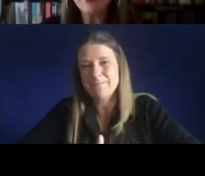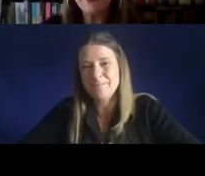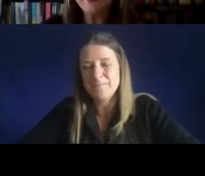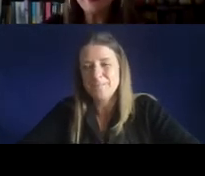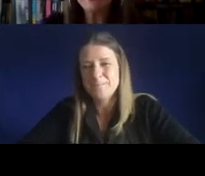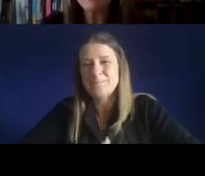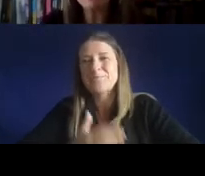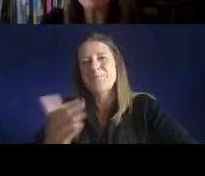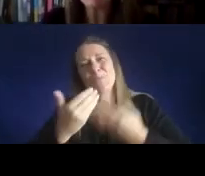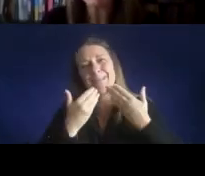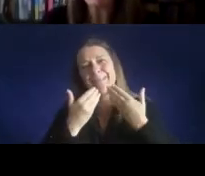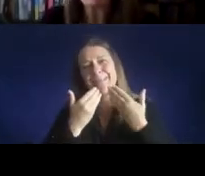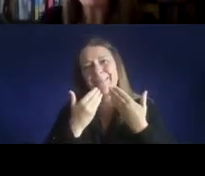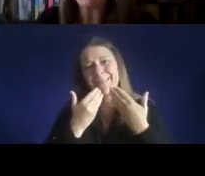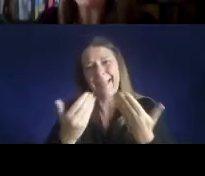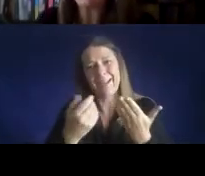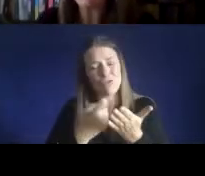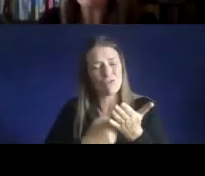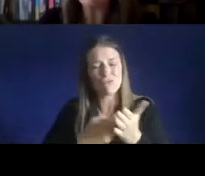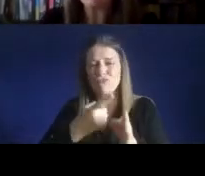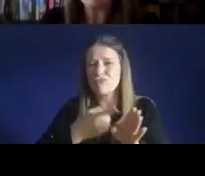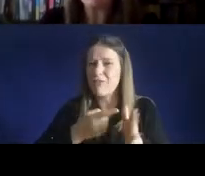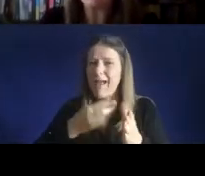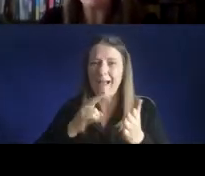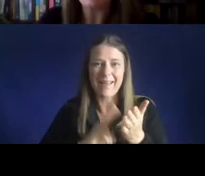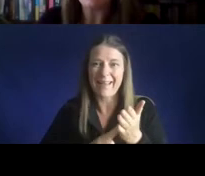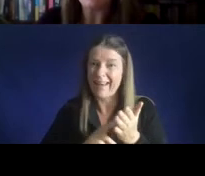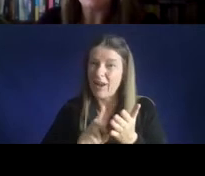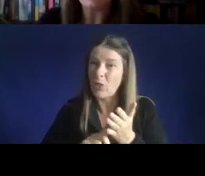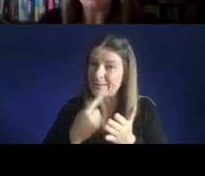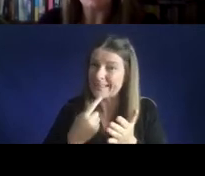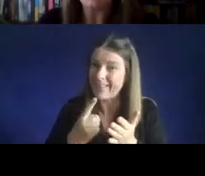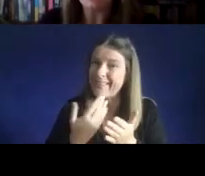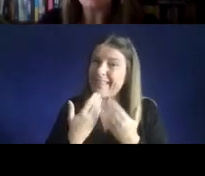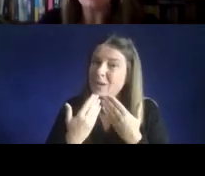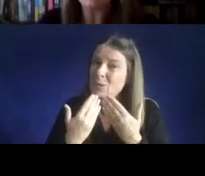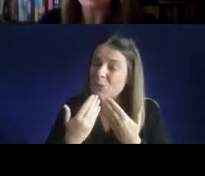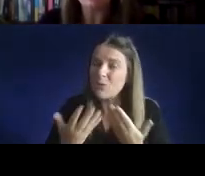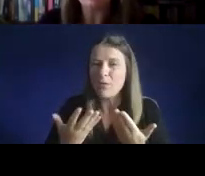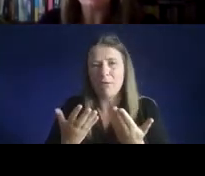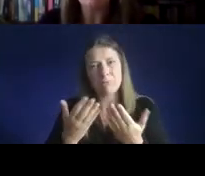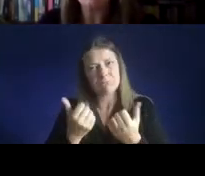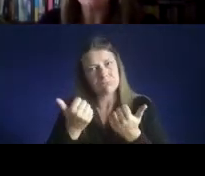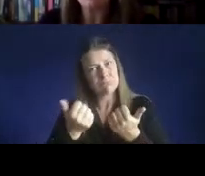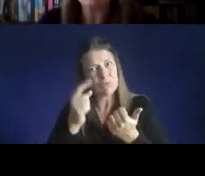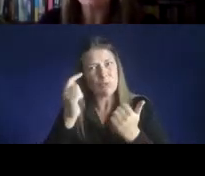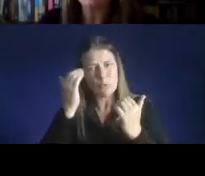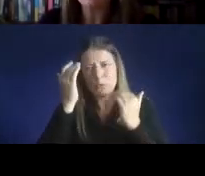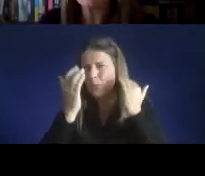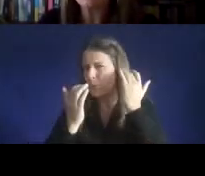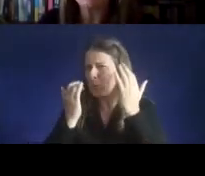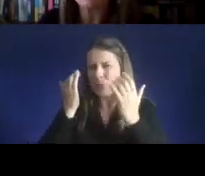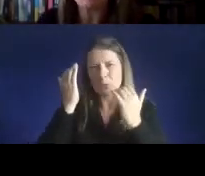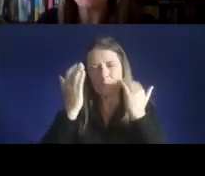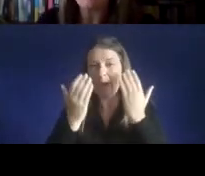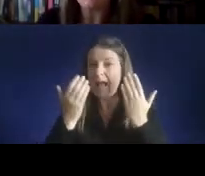Thank you, Ryan. Thank you so much for your talk. It was great to hear your reflections. And I think if you stop